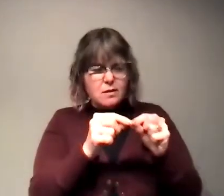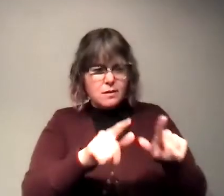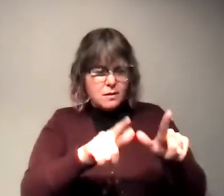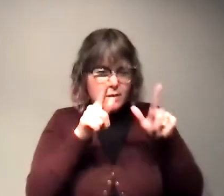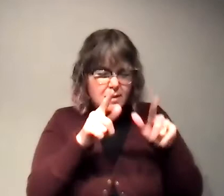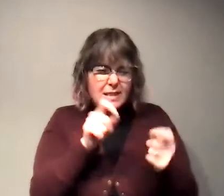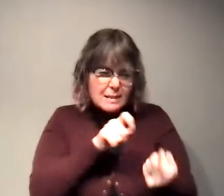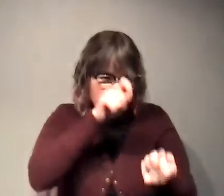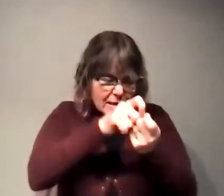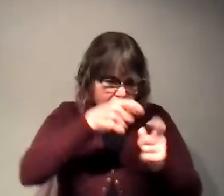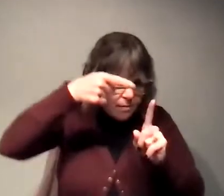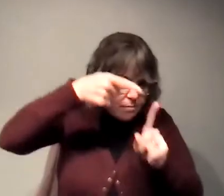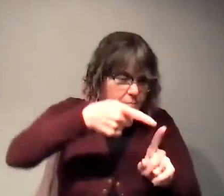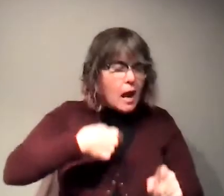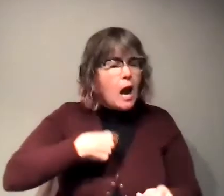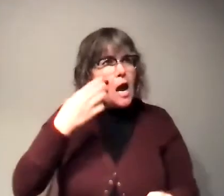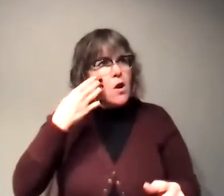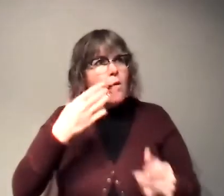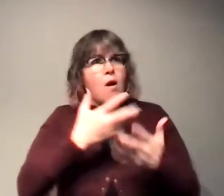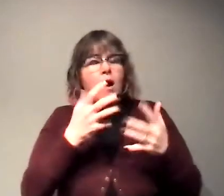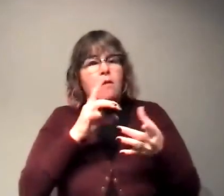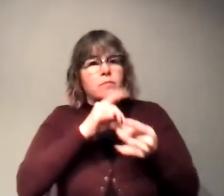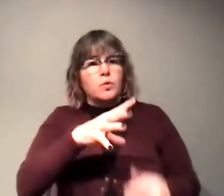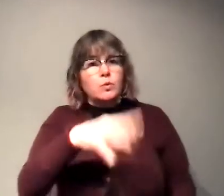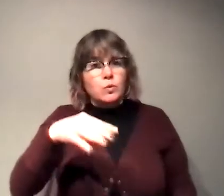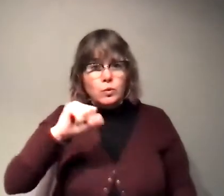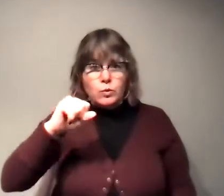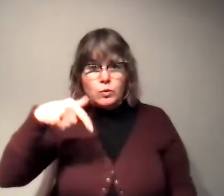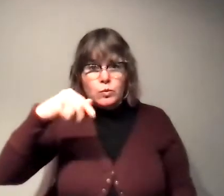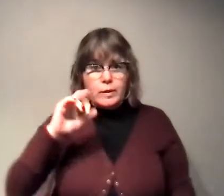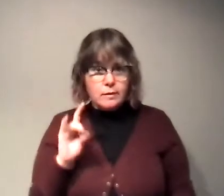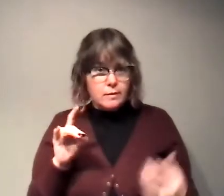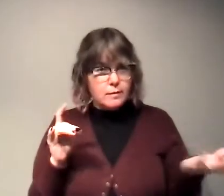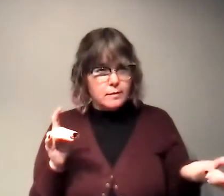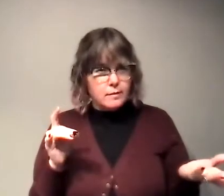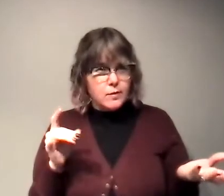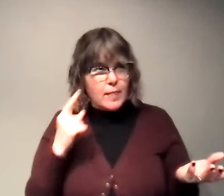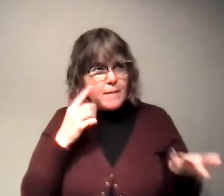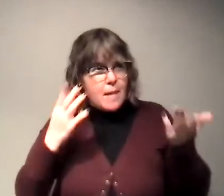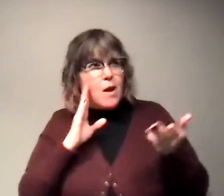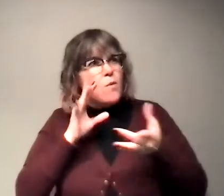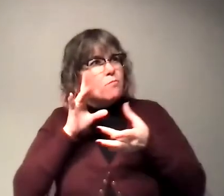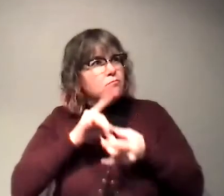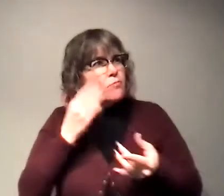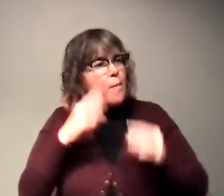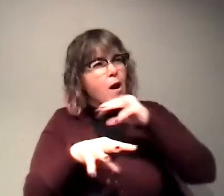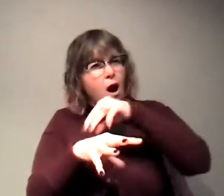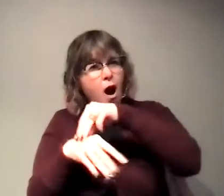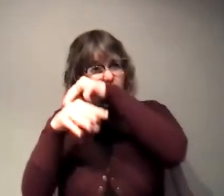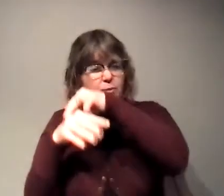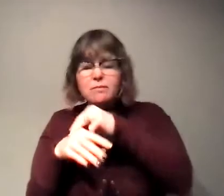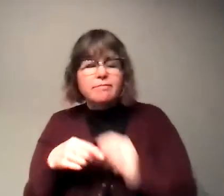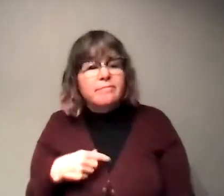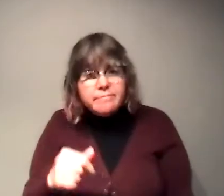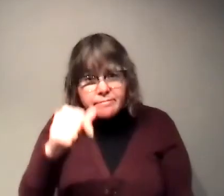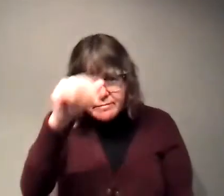super specific. So like I know a lot about squid. So you'd think maybe I'd know a lot about octopuses, but I kind of